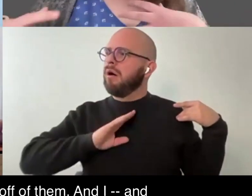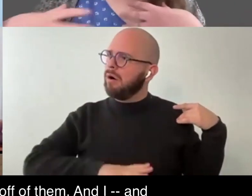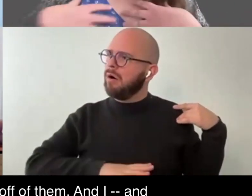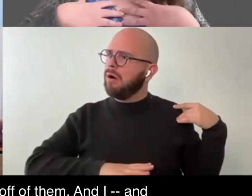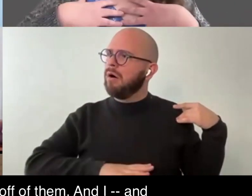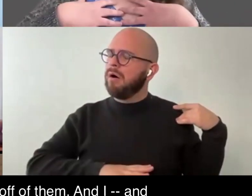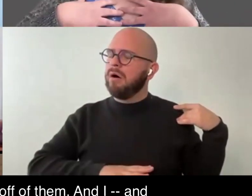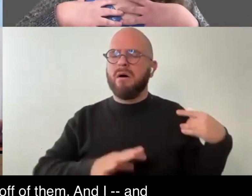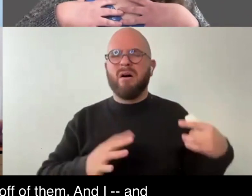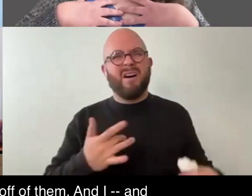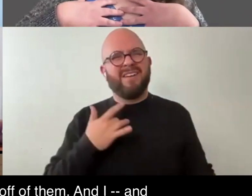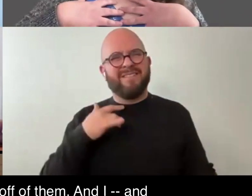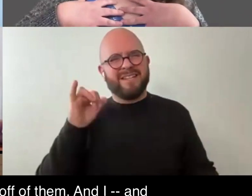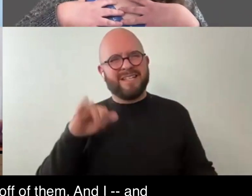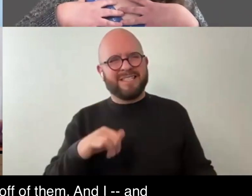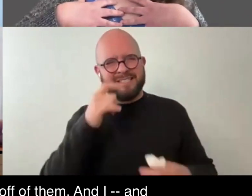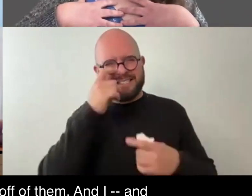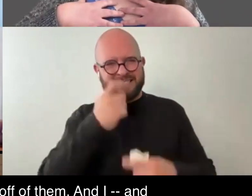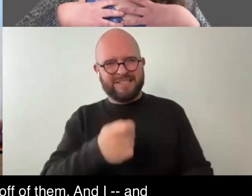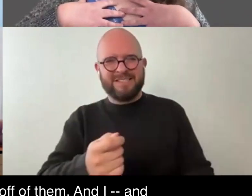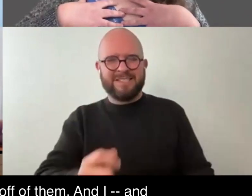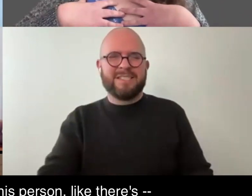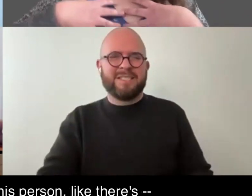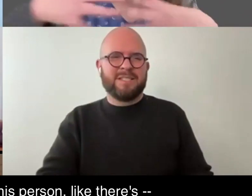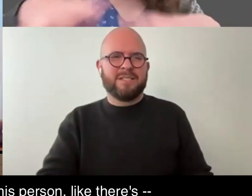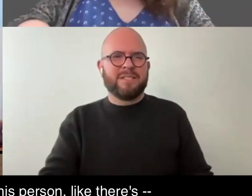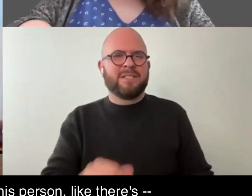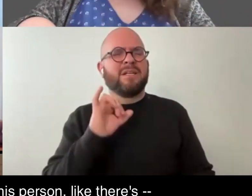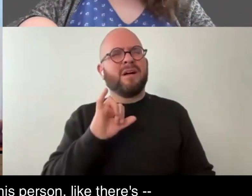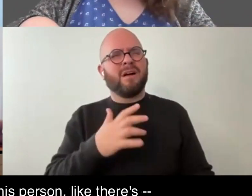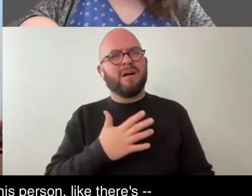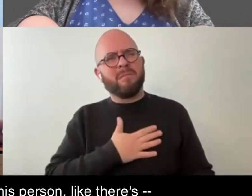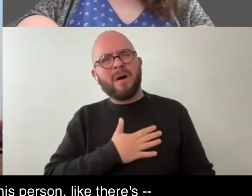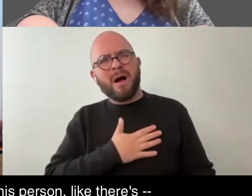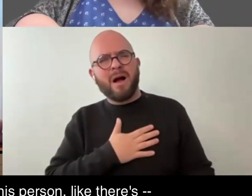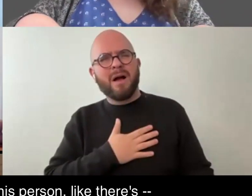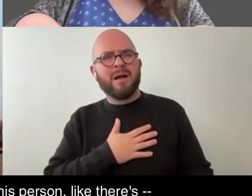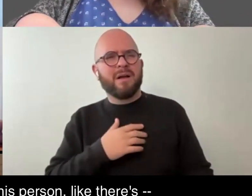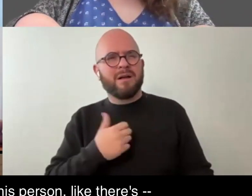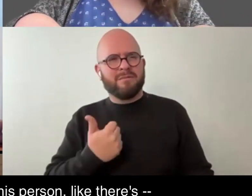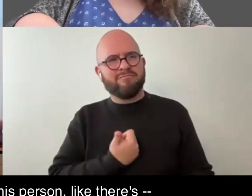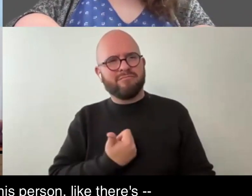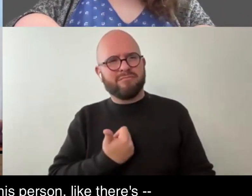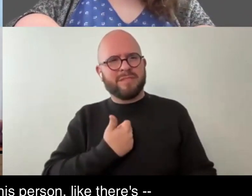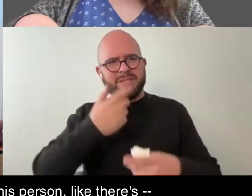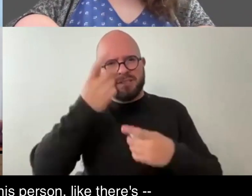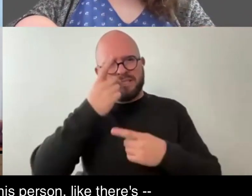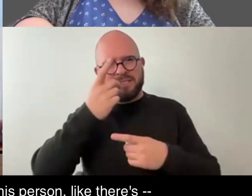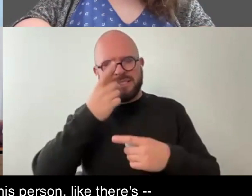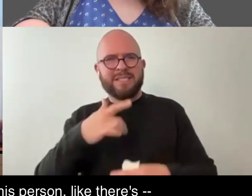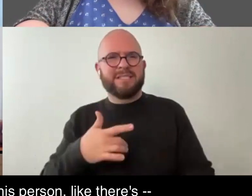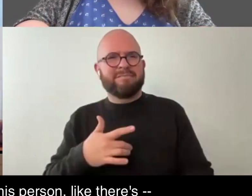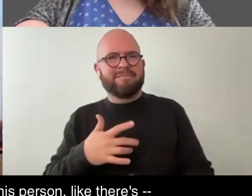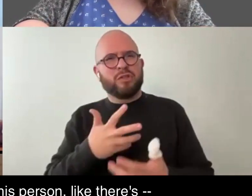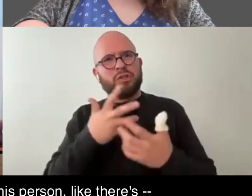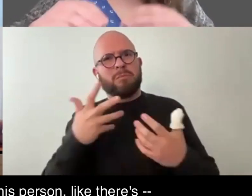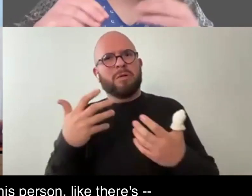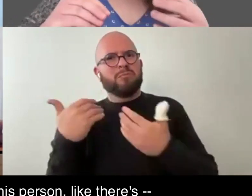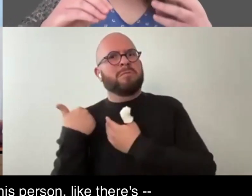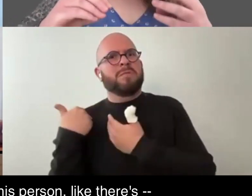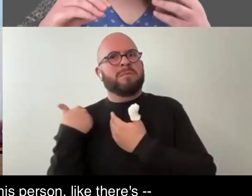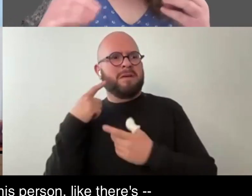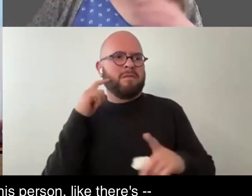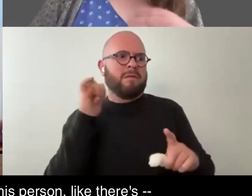oh, my autoimmune disease was such a burden Yes. to this person.